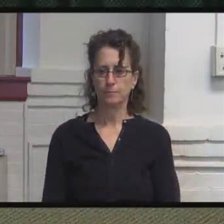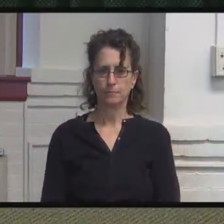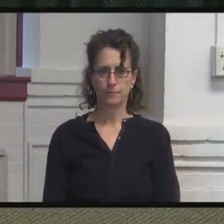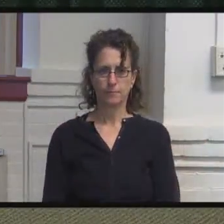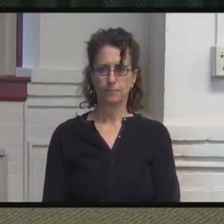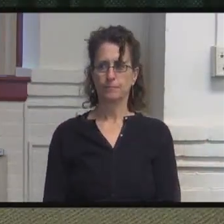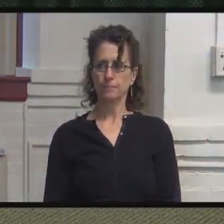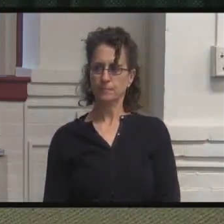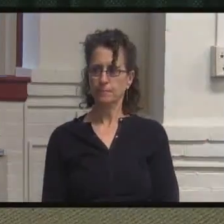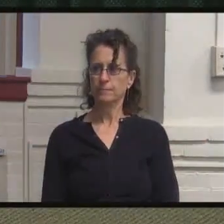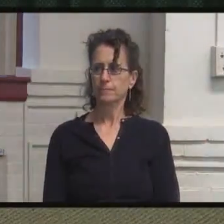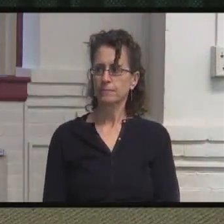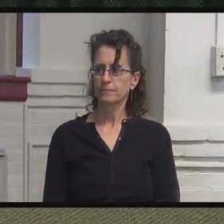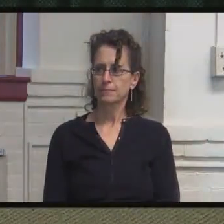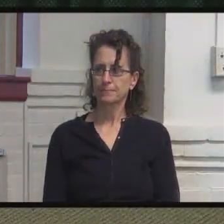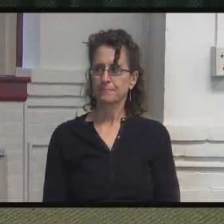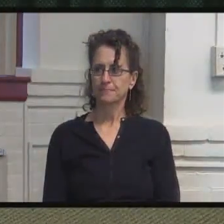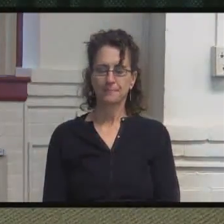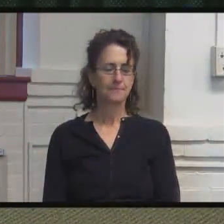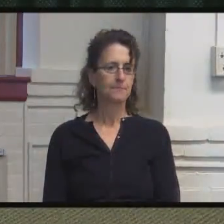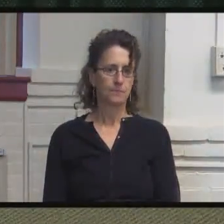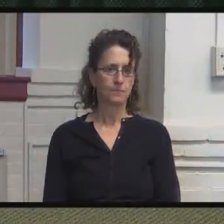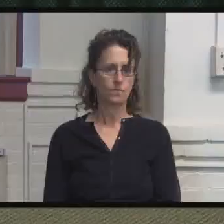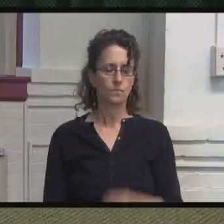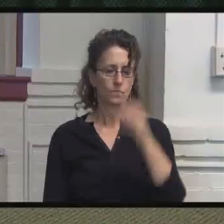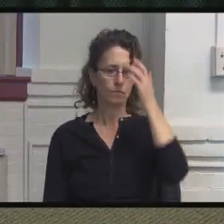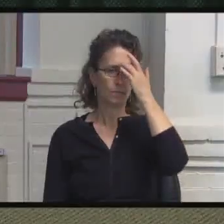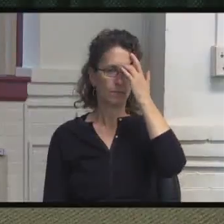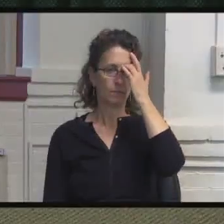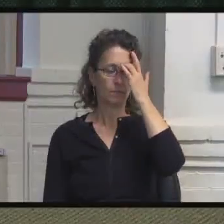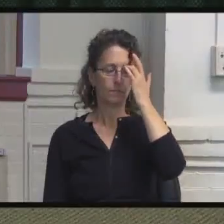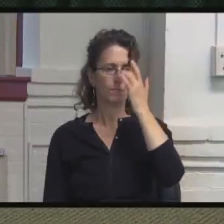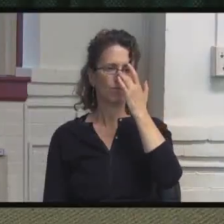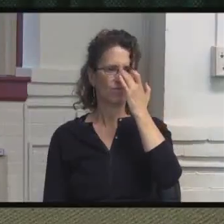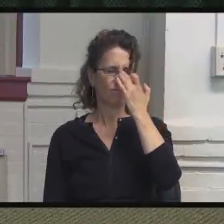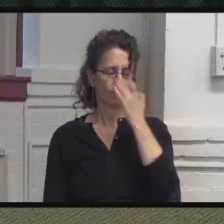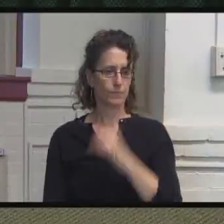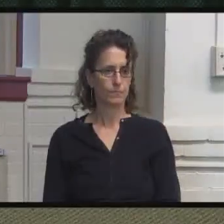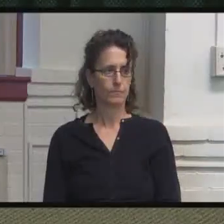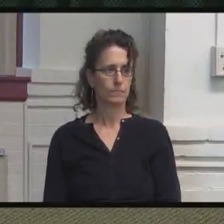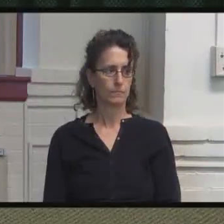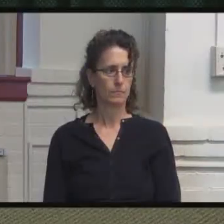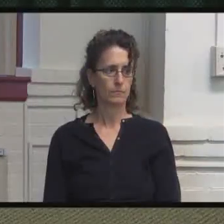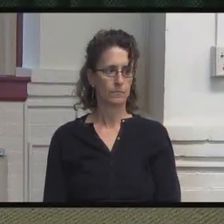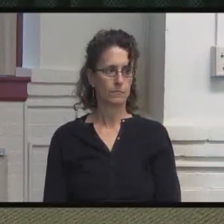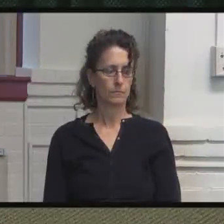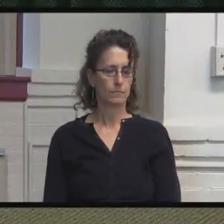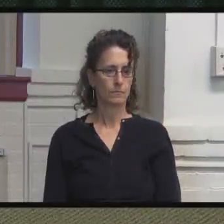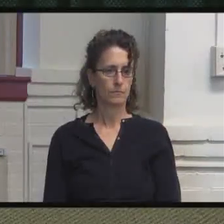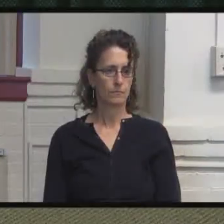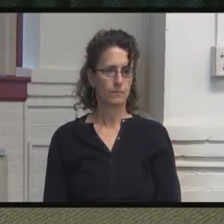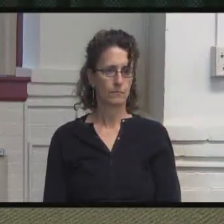you. So maybe we could start. Yep.